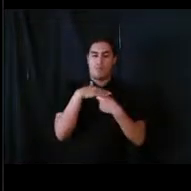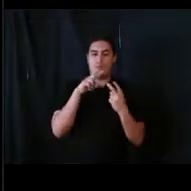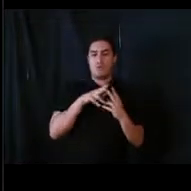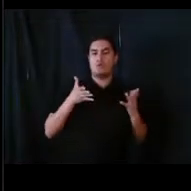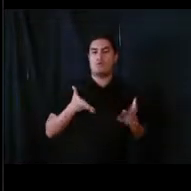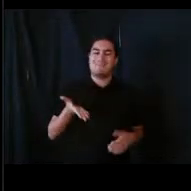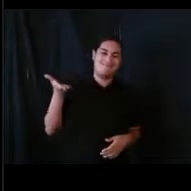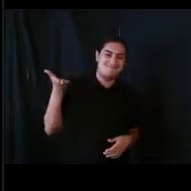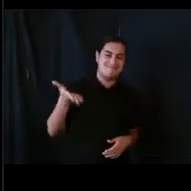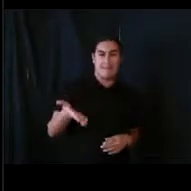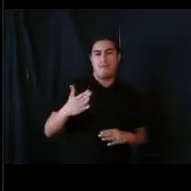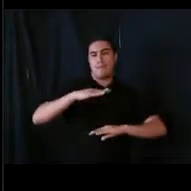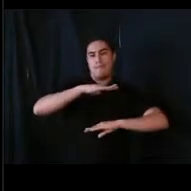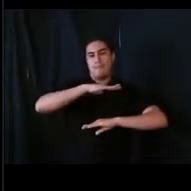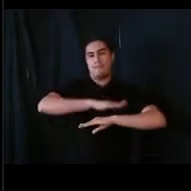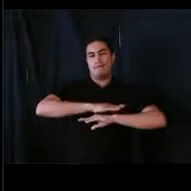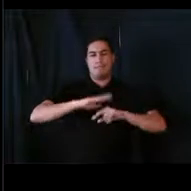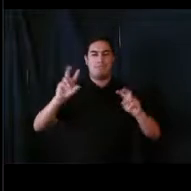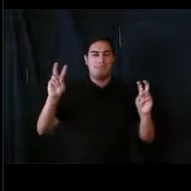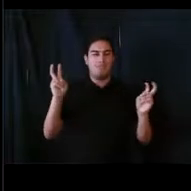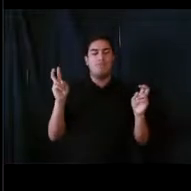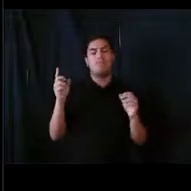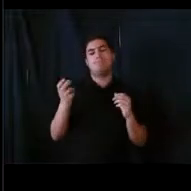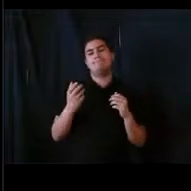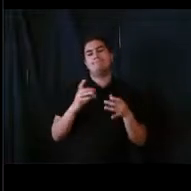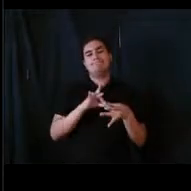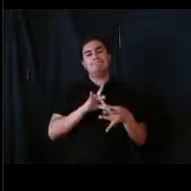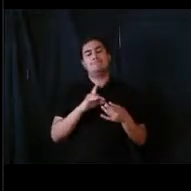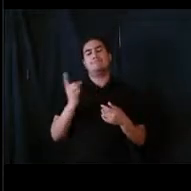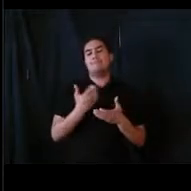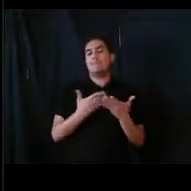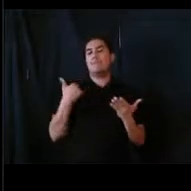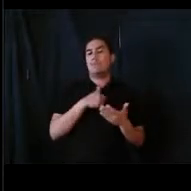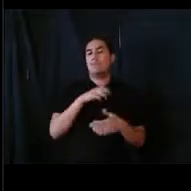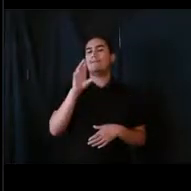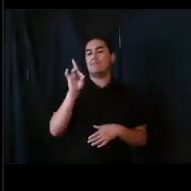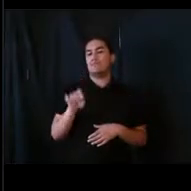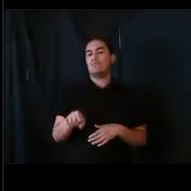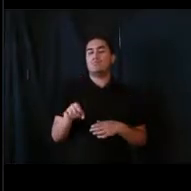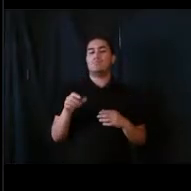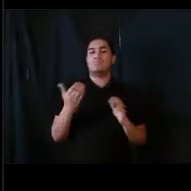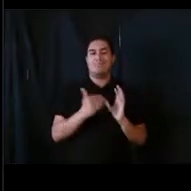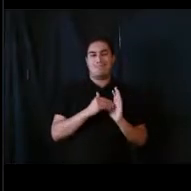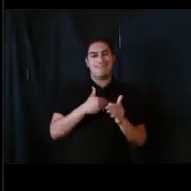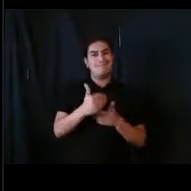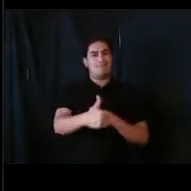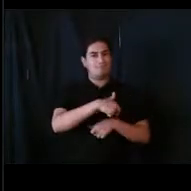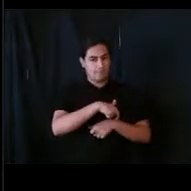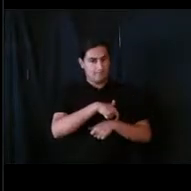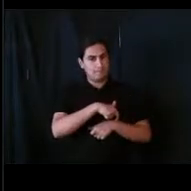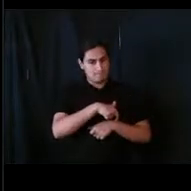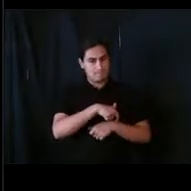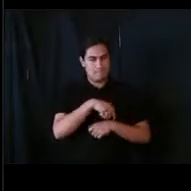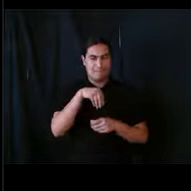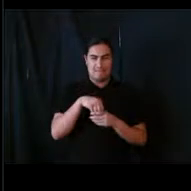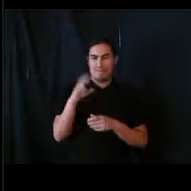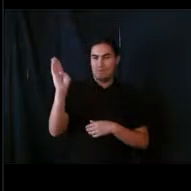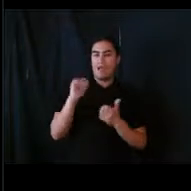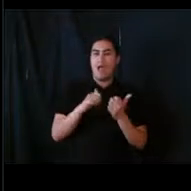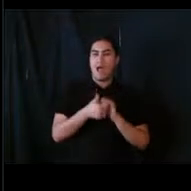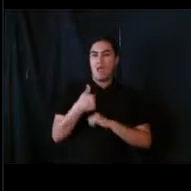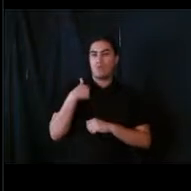think that's that's really something we we need to be doing uh next time around and then as was mentioned in some of the presentations how do we